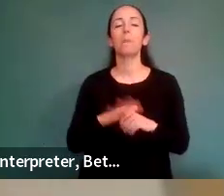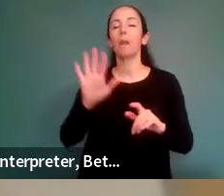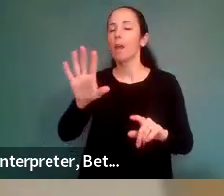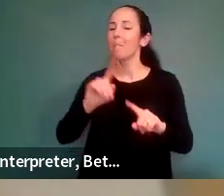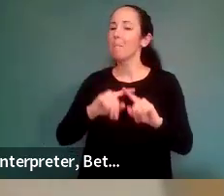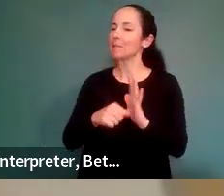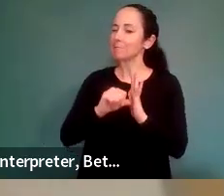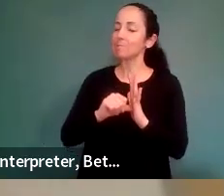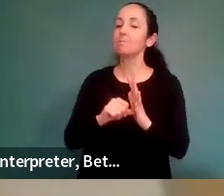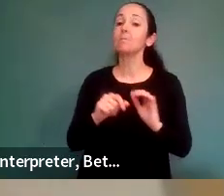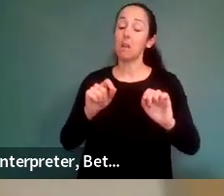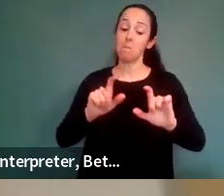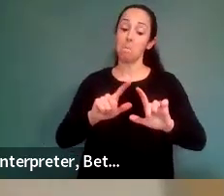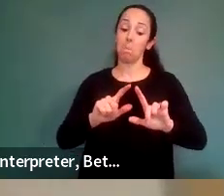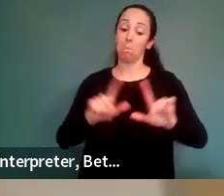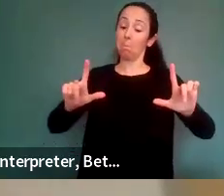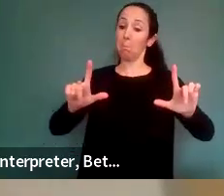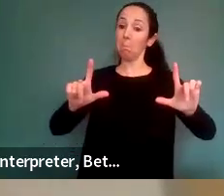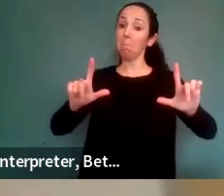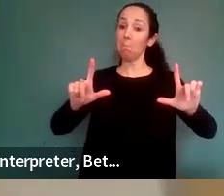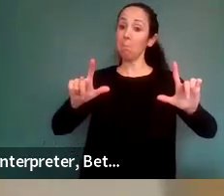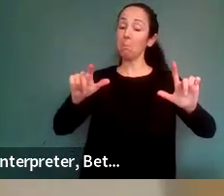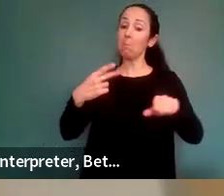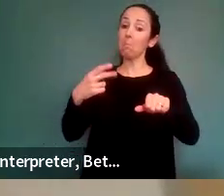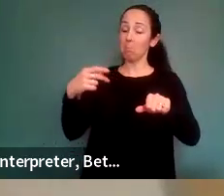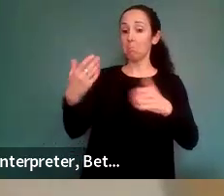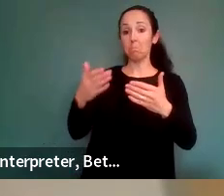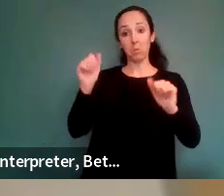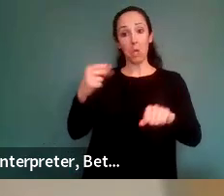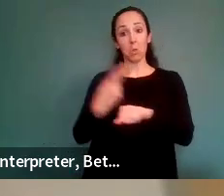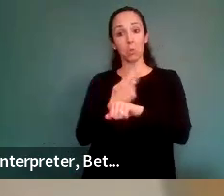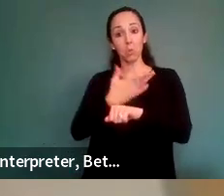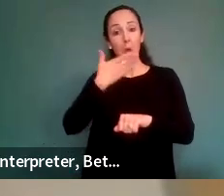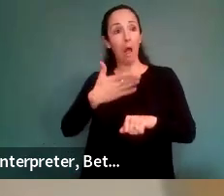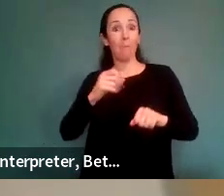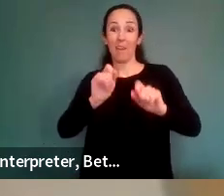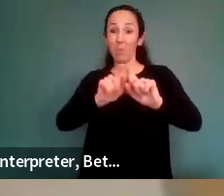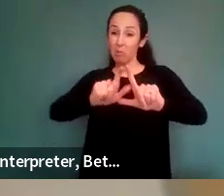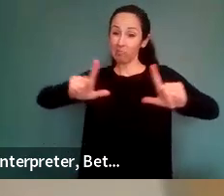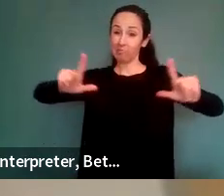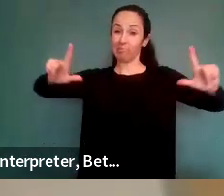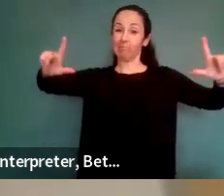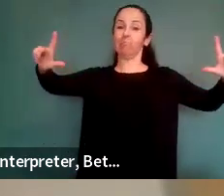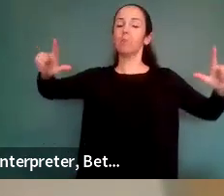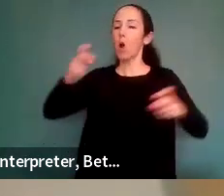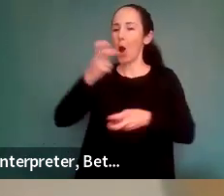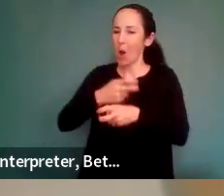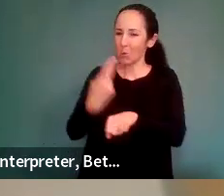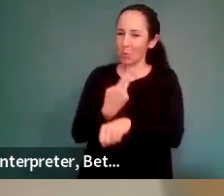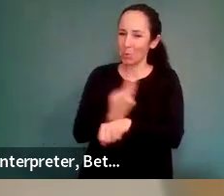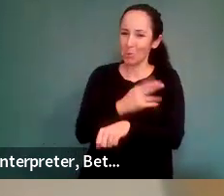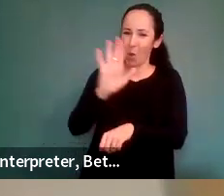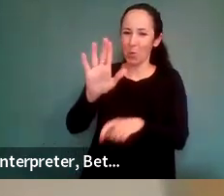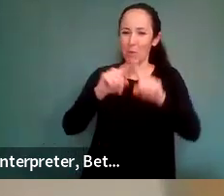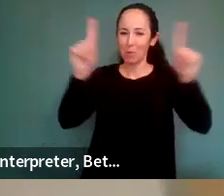more that you utilize, the less you're going to have up on the screen. And what's going to be helpful is putting on some